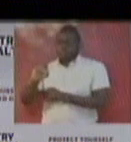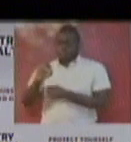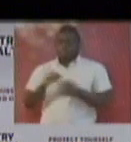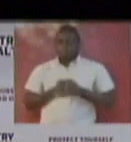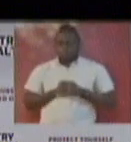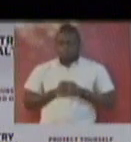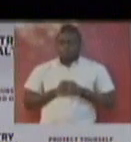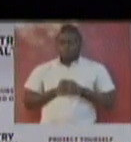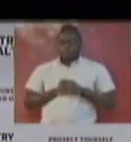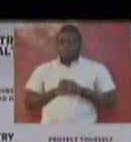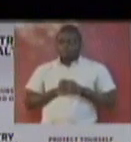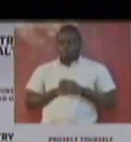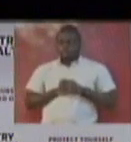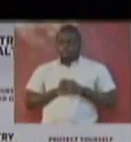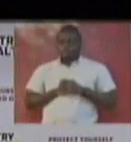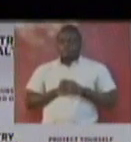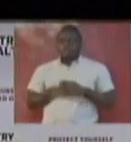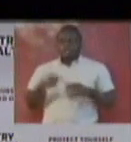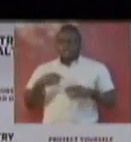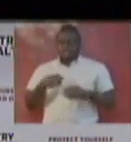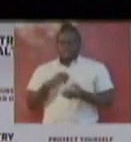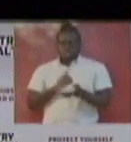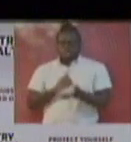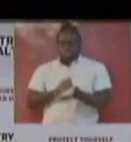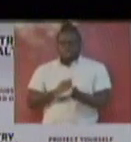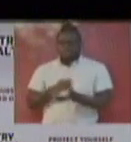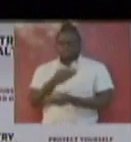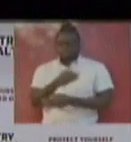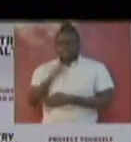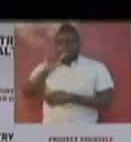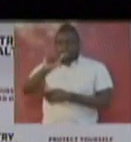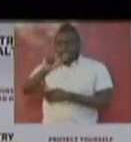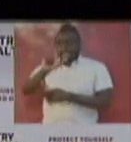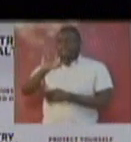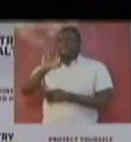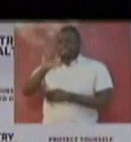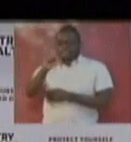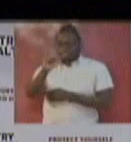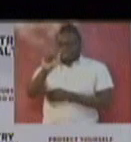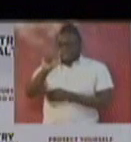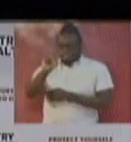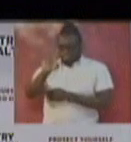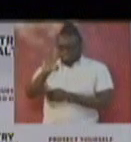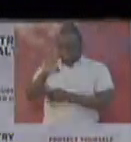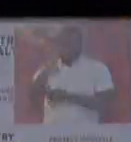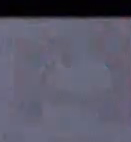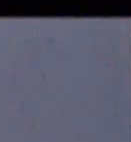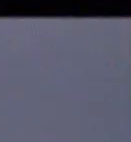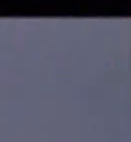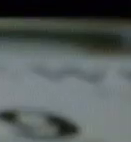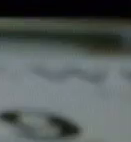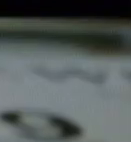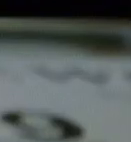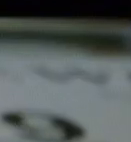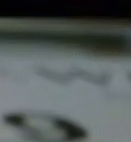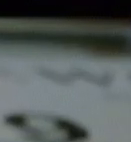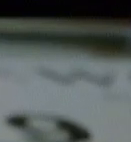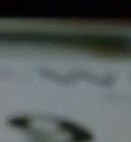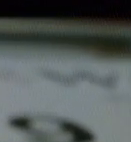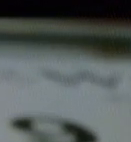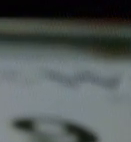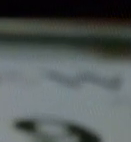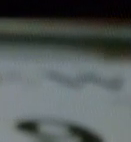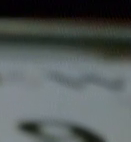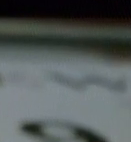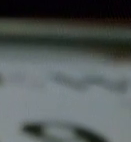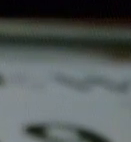of Medical Sciences, Dr. Clara-Maria Alexander, addressed the speed of the trials in a presentation on vaccine development and approval